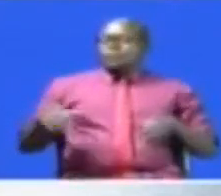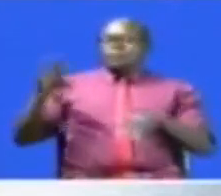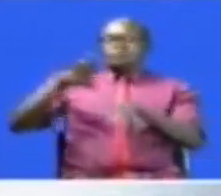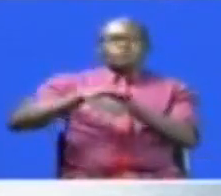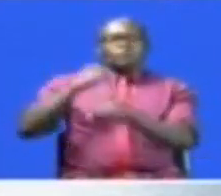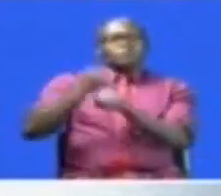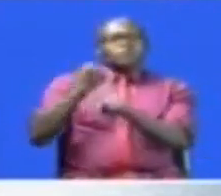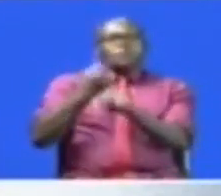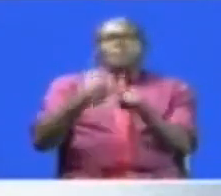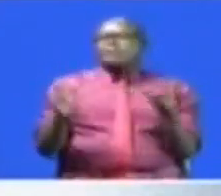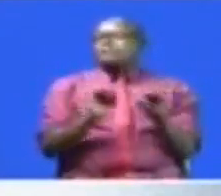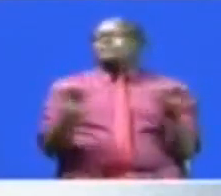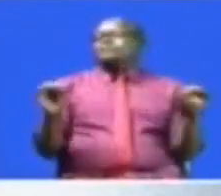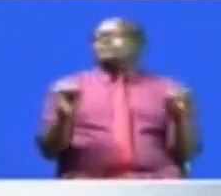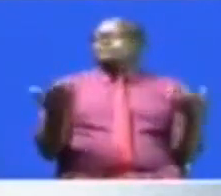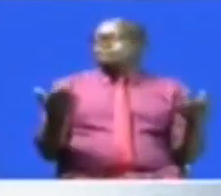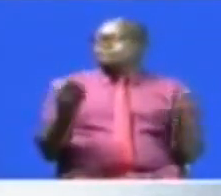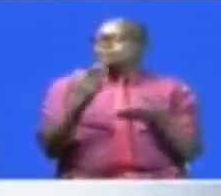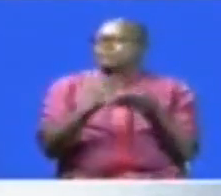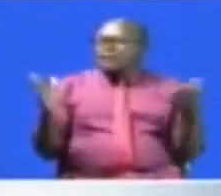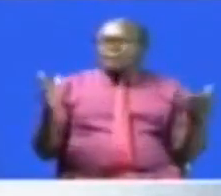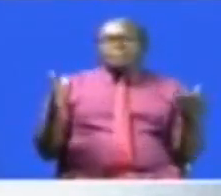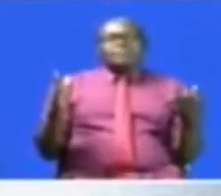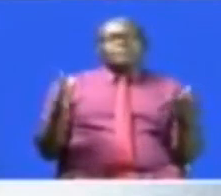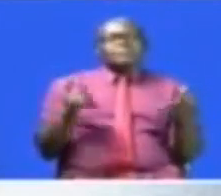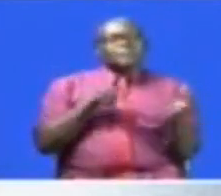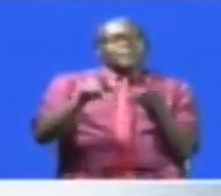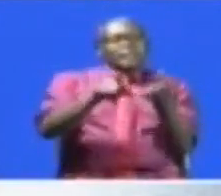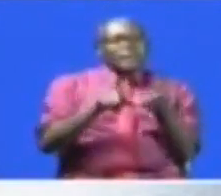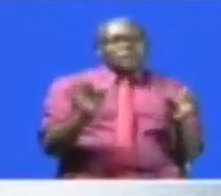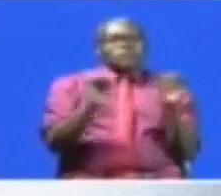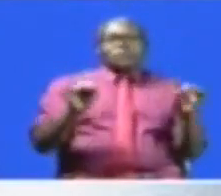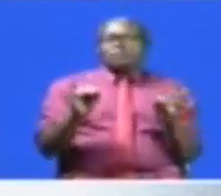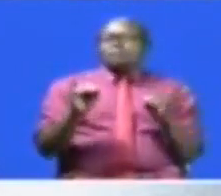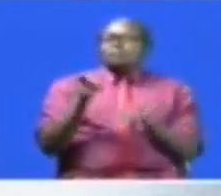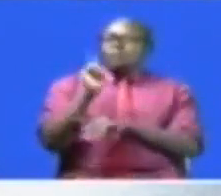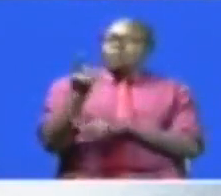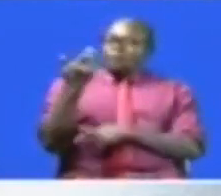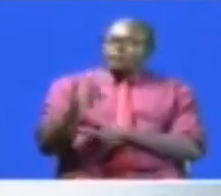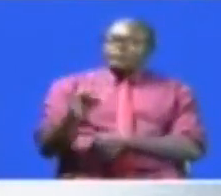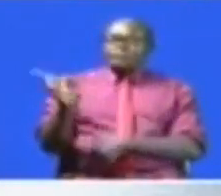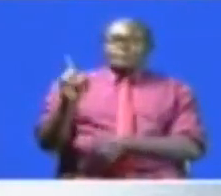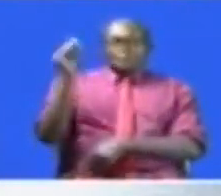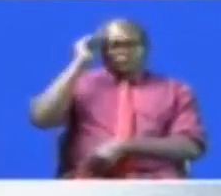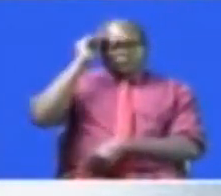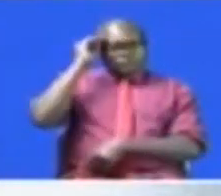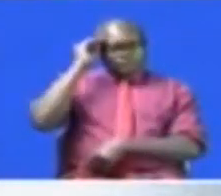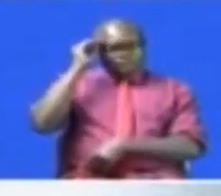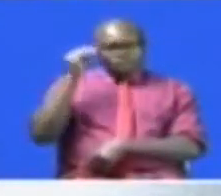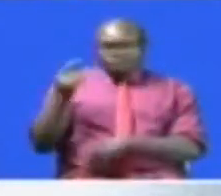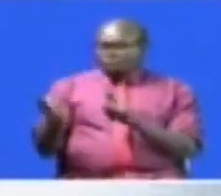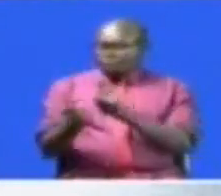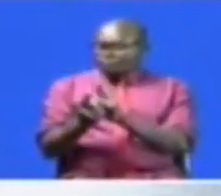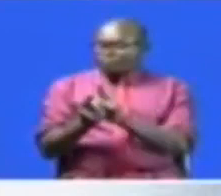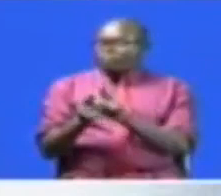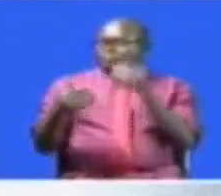ever-growing unemployed youth, whom majority could be HELB defaulters, put on notice by the Ministry of Education. Caroline B talks to